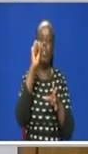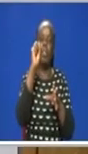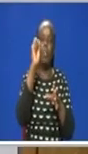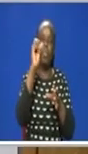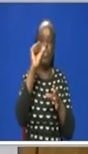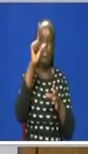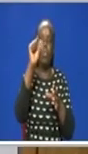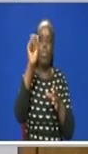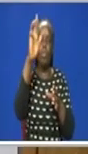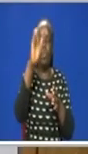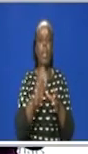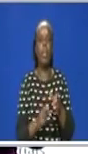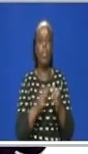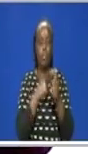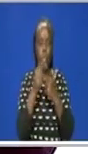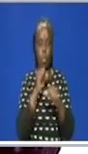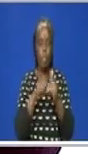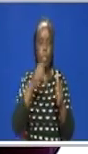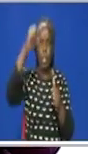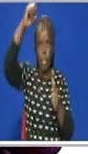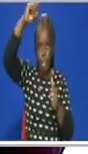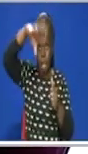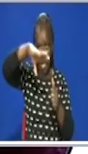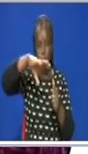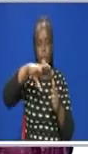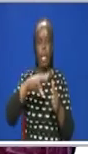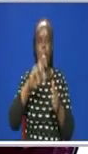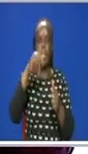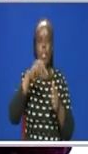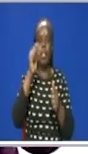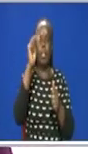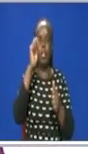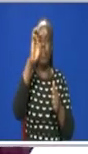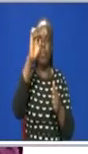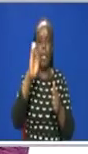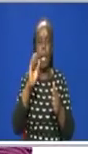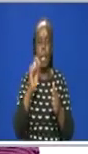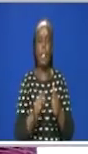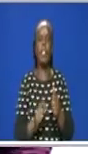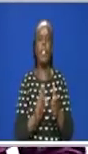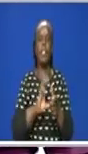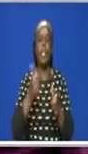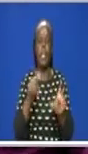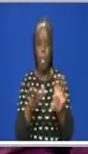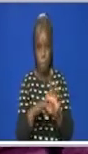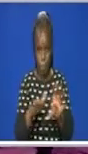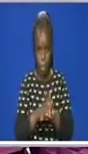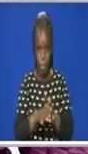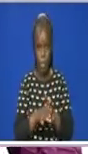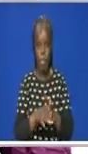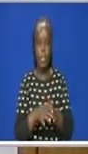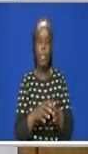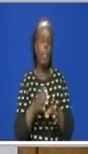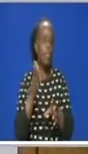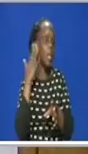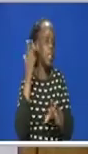defining, system. You talked about the sun, the solar system being the sun. The planets, and other members of the solar system. Take us through. Which at that time